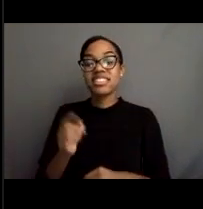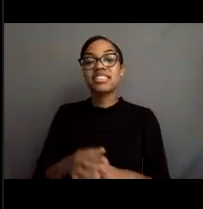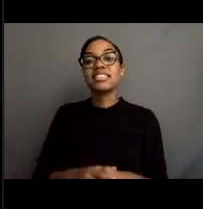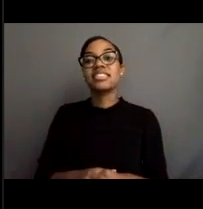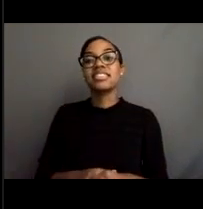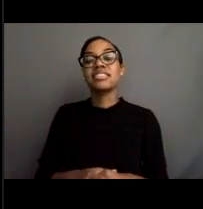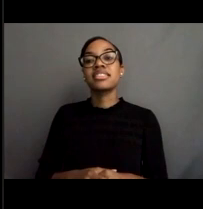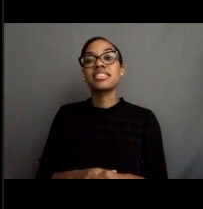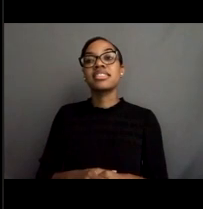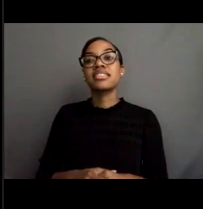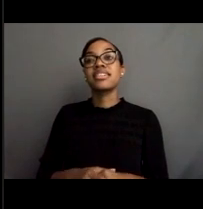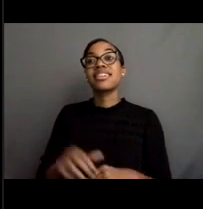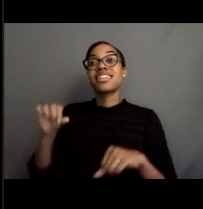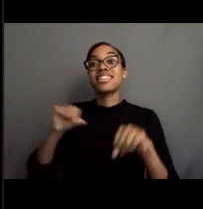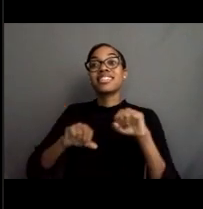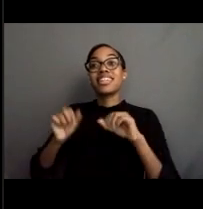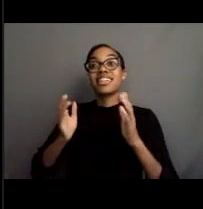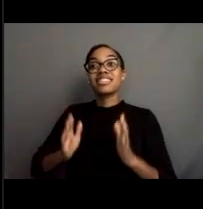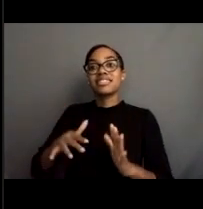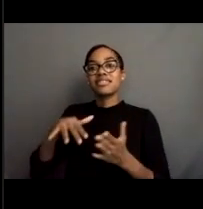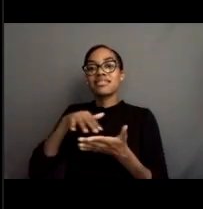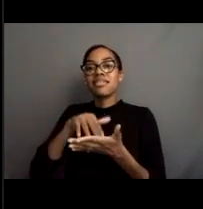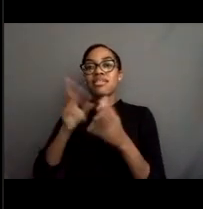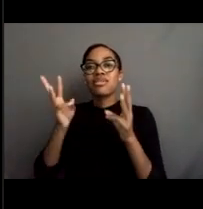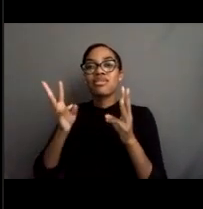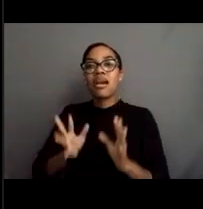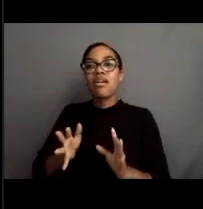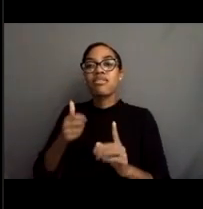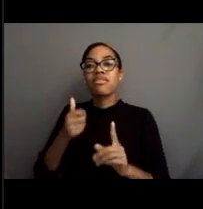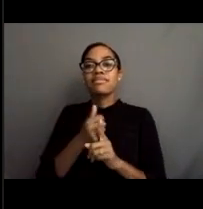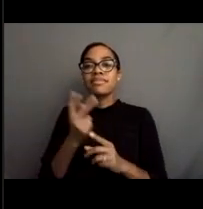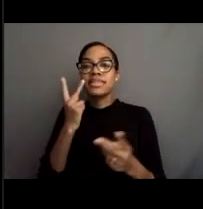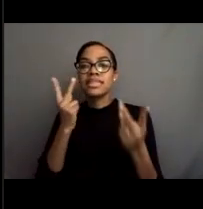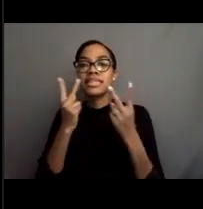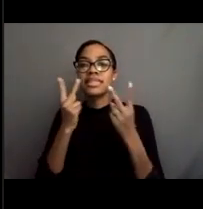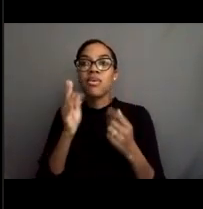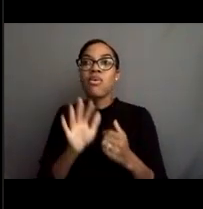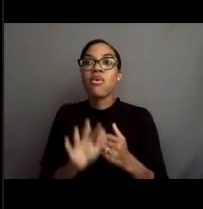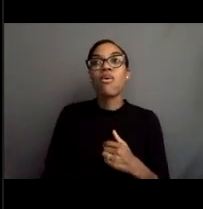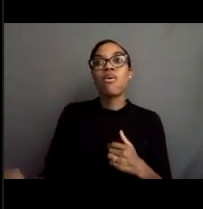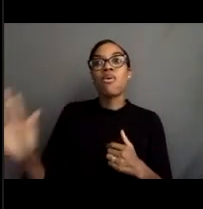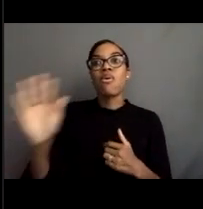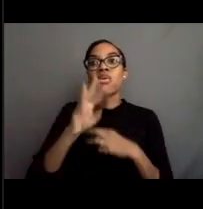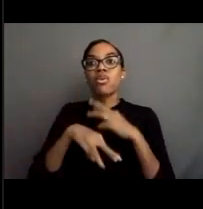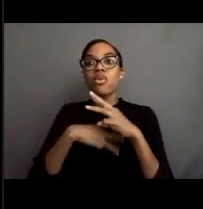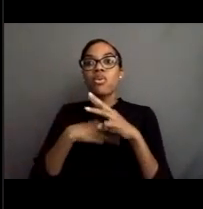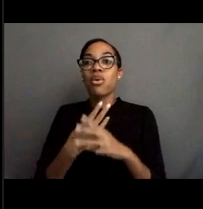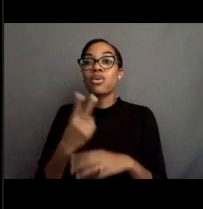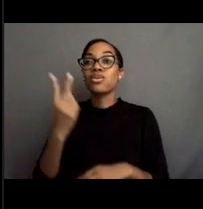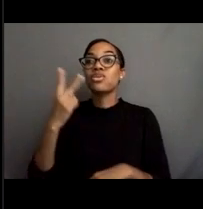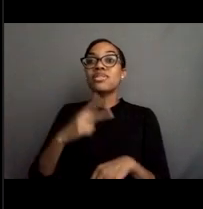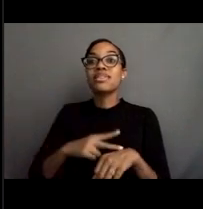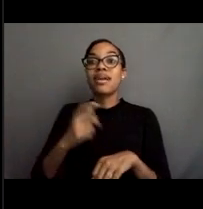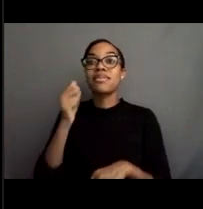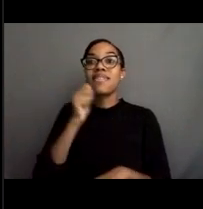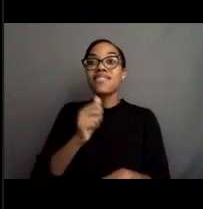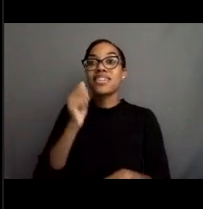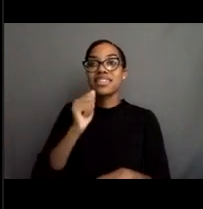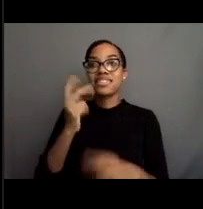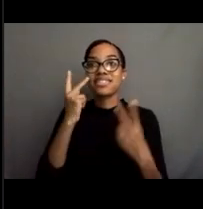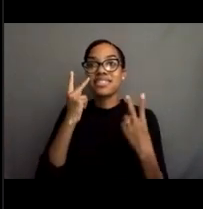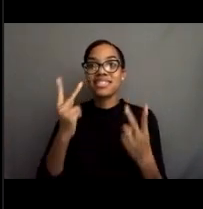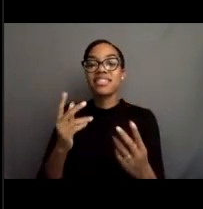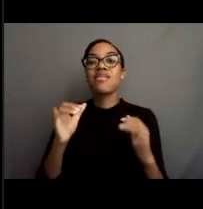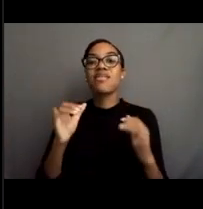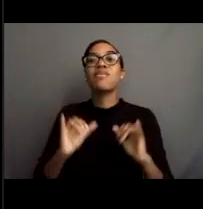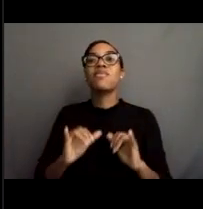meteorologist a snapshot of what the atmosphere looks like across the entire world twice a day. And then once we know what the weather looks